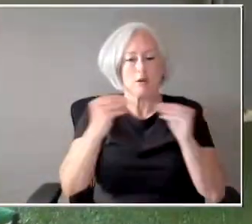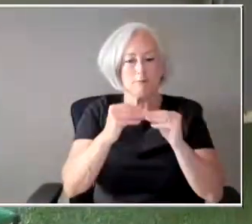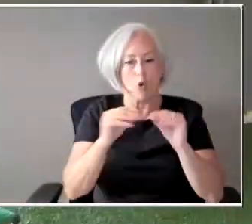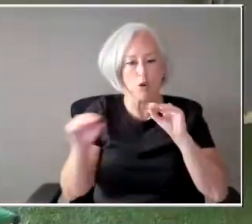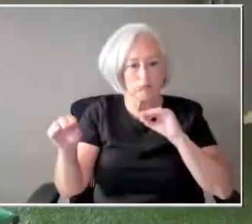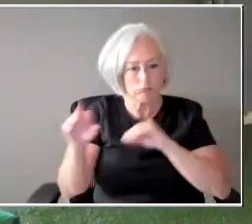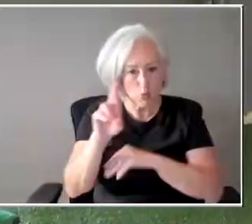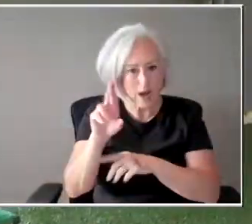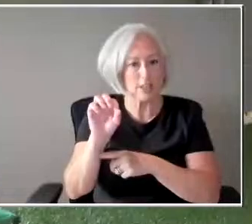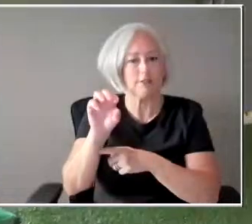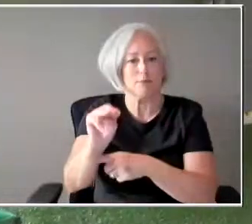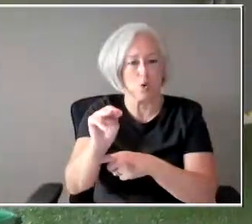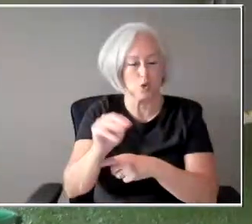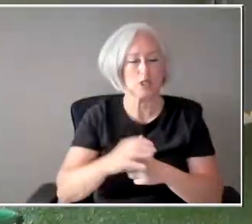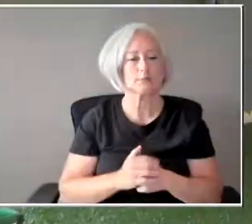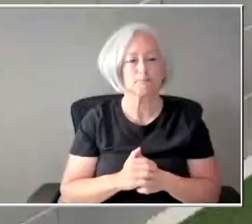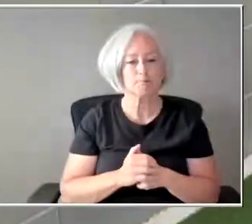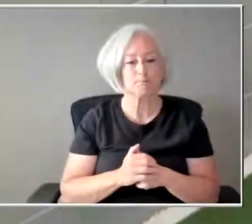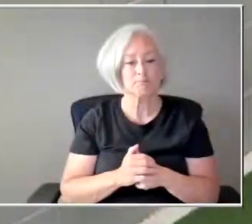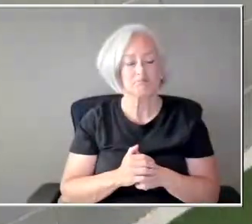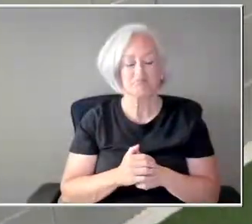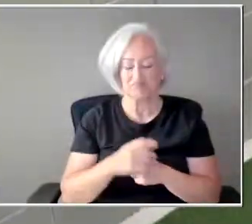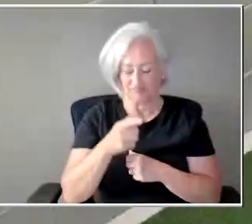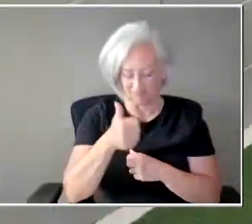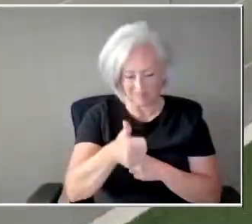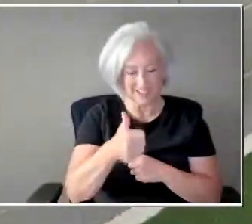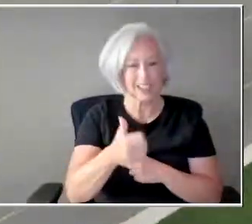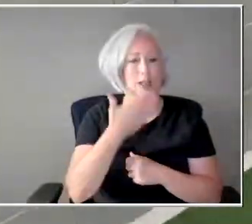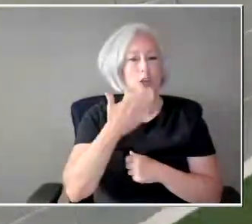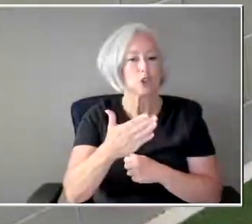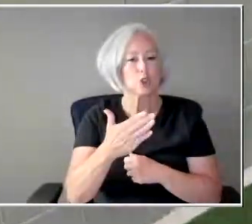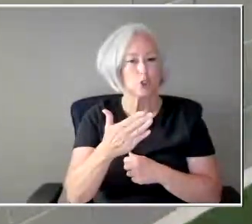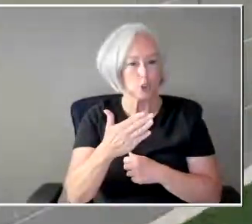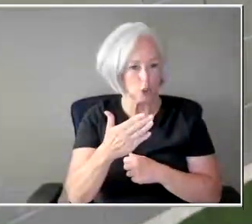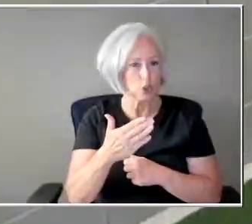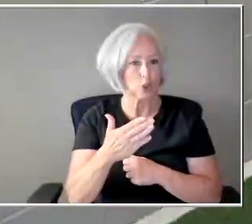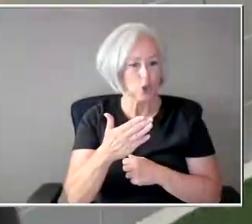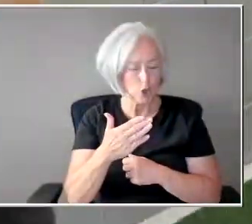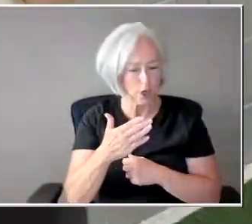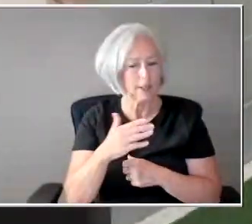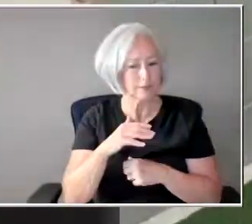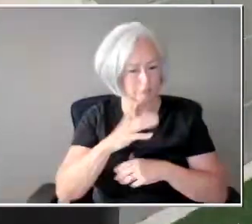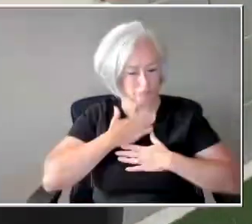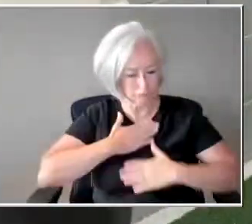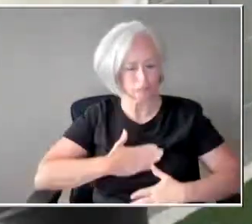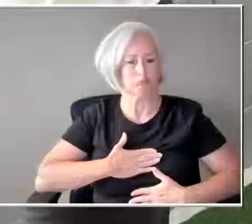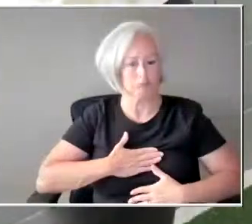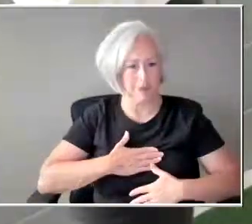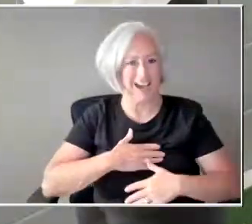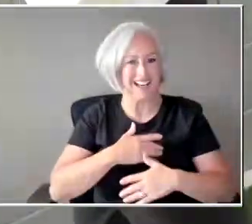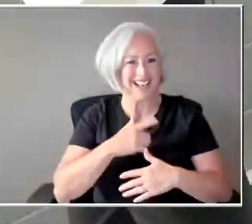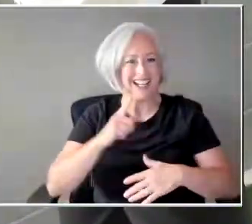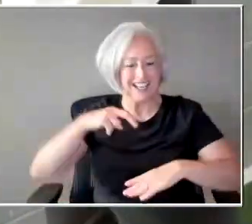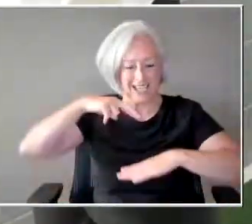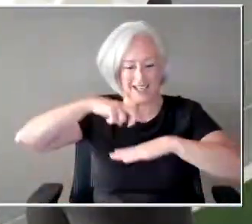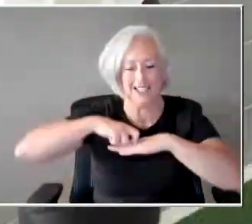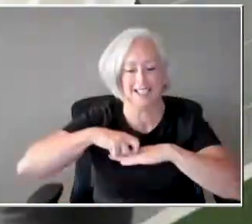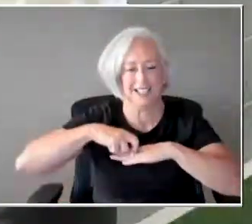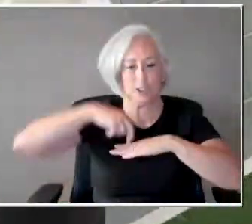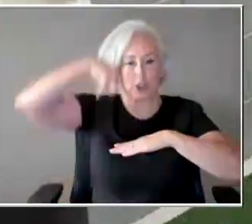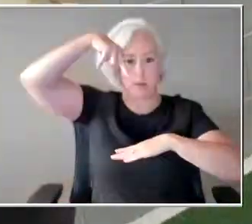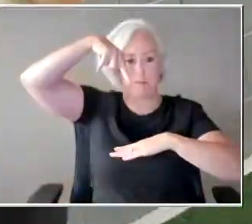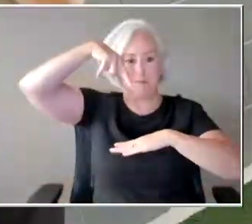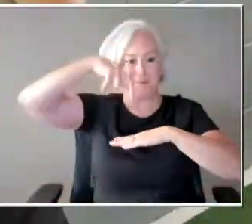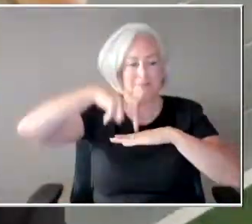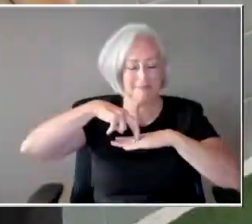somebody like Doc Hawk, who's in good shape, we could have him do something like a jump squat. Is going to be a very intense Let's have him do like, maybe like 50 of them. Let's just do 50